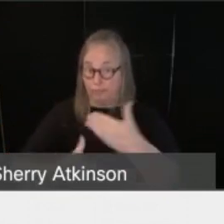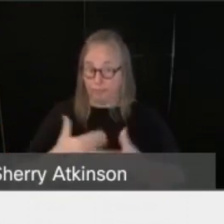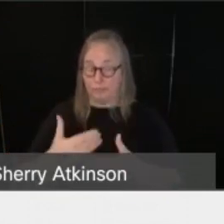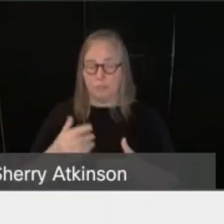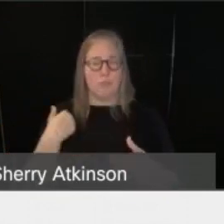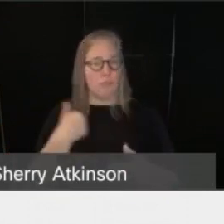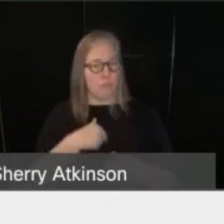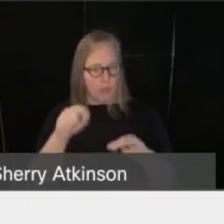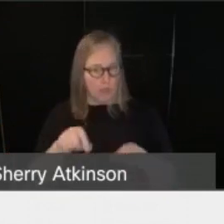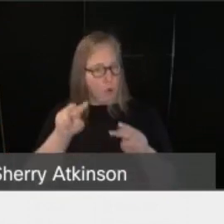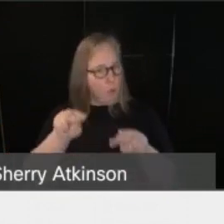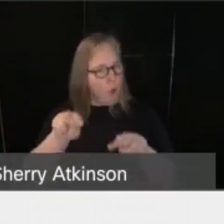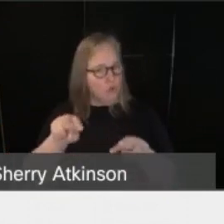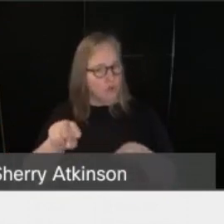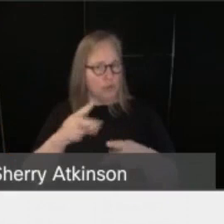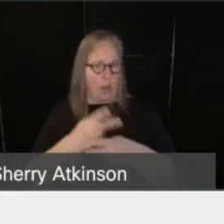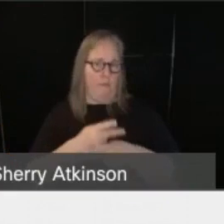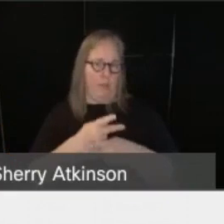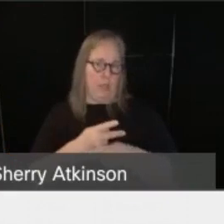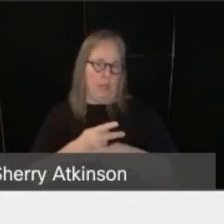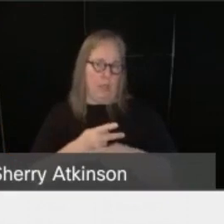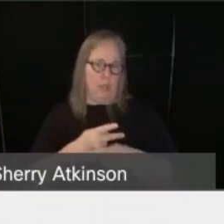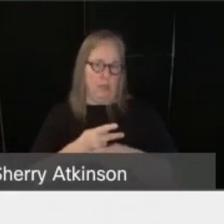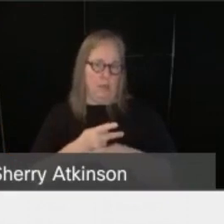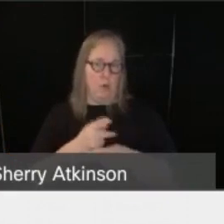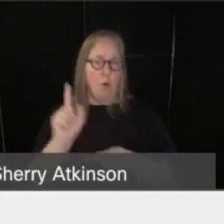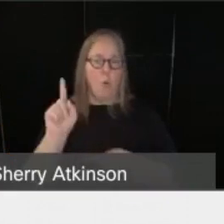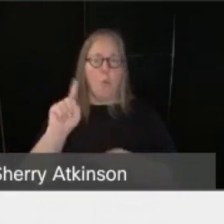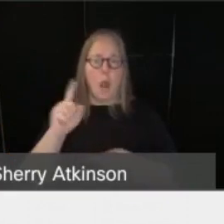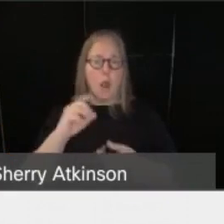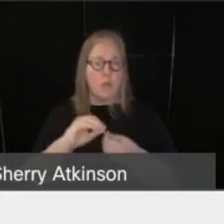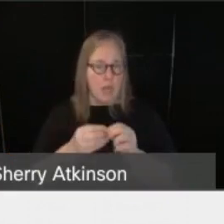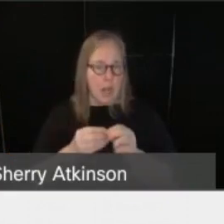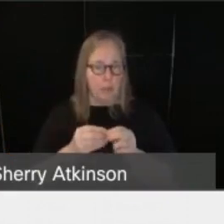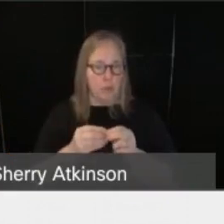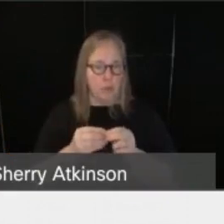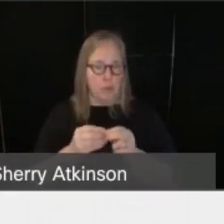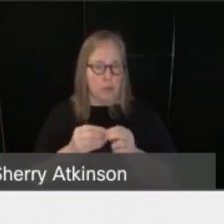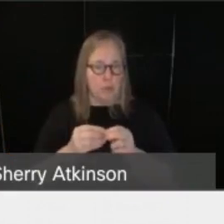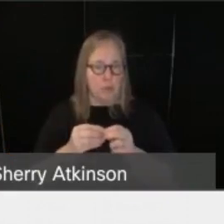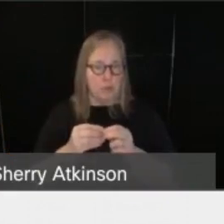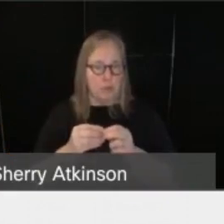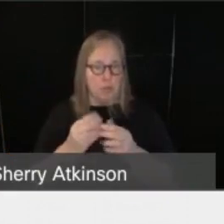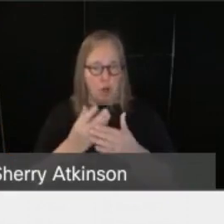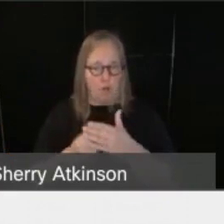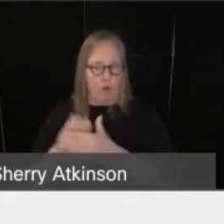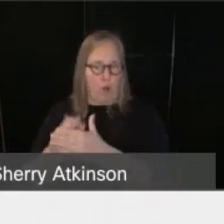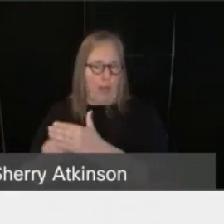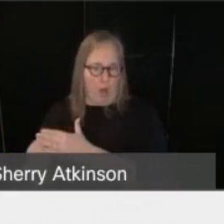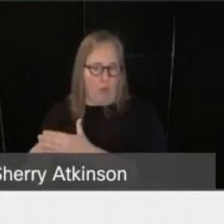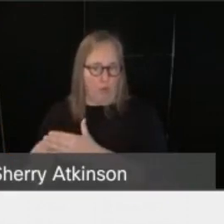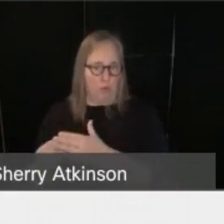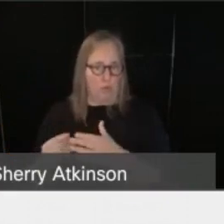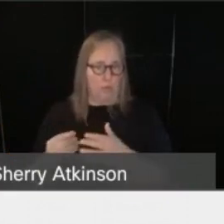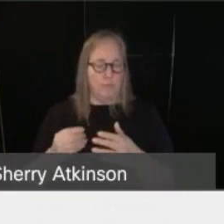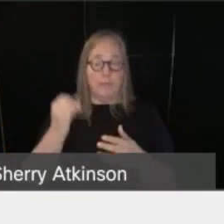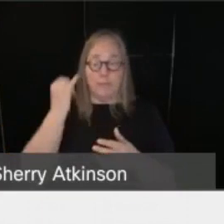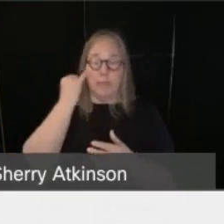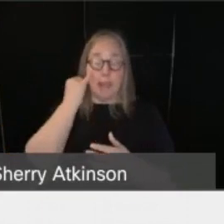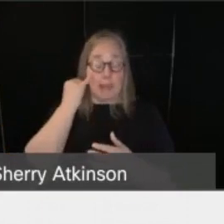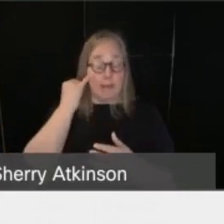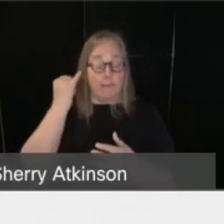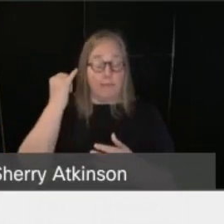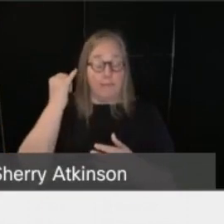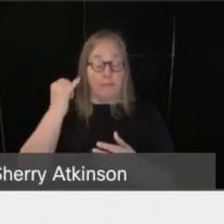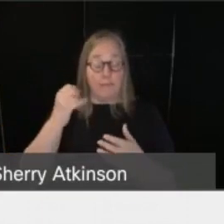watch very carefully where those numbers fall out and if there's any implications for funding, how we